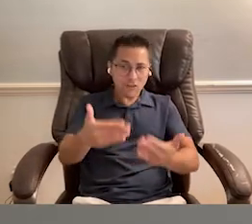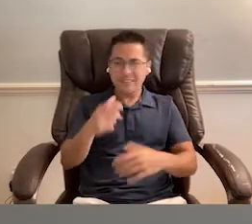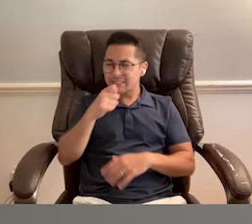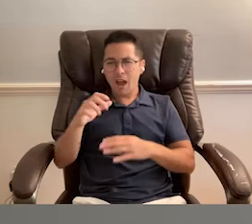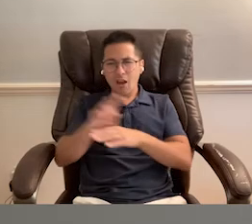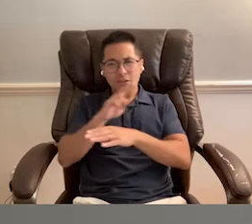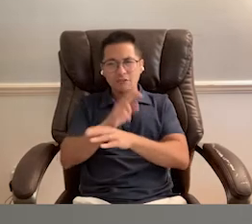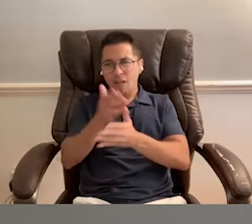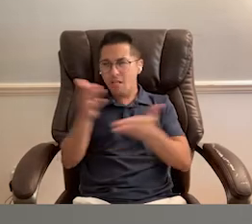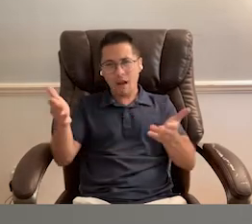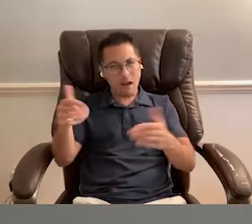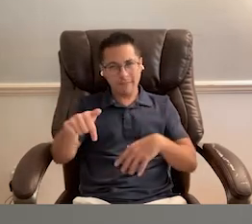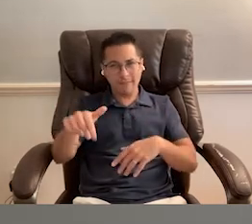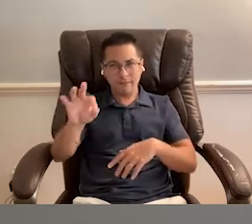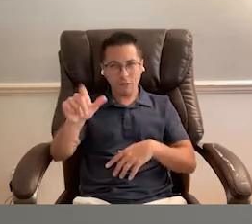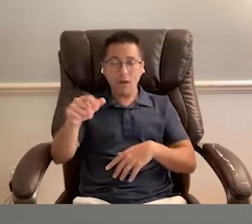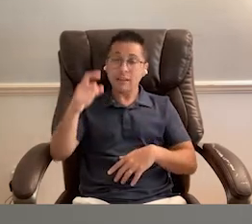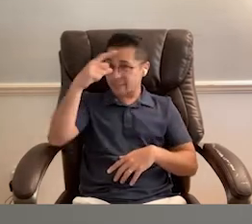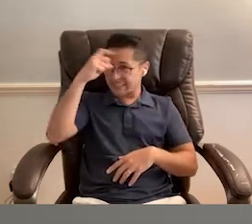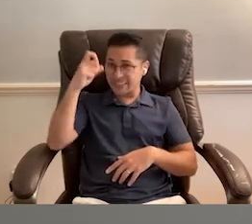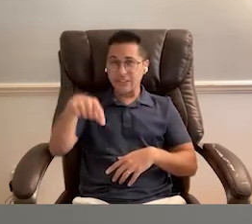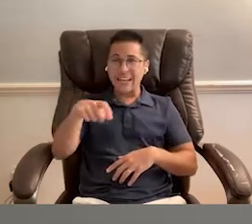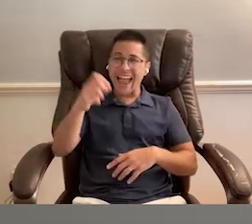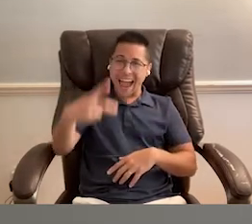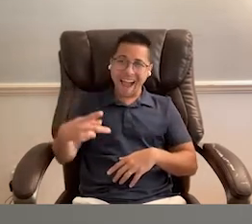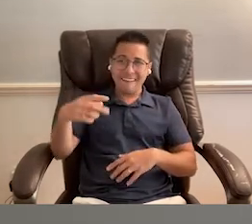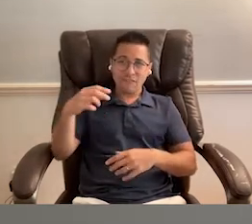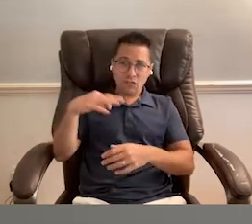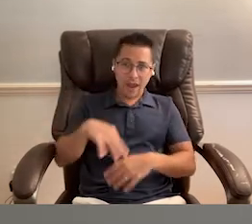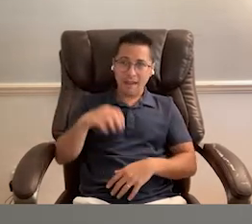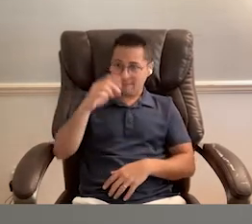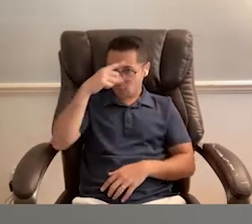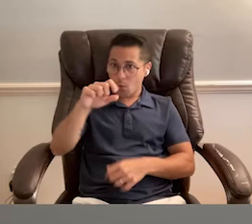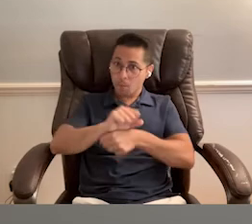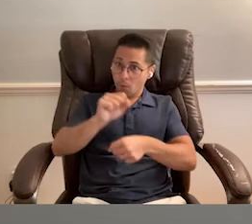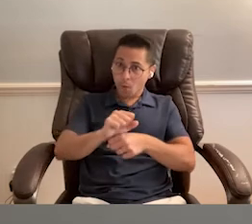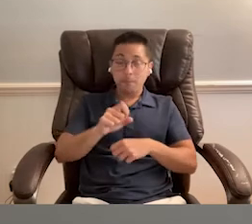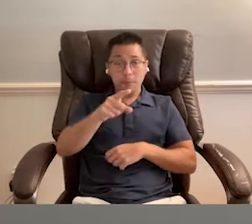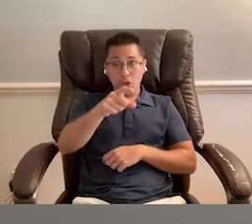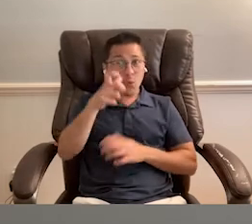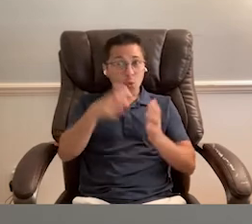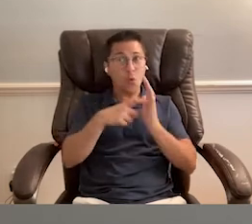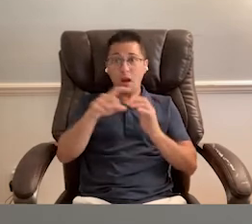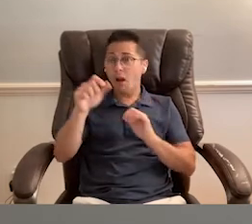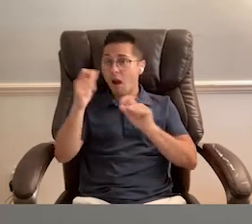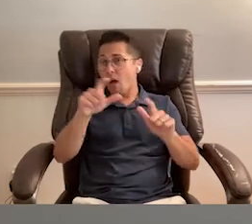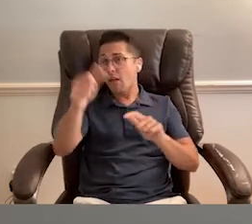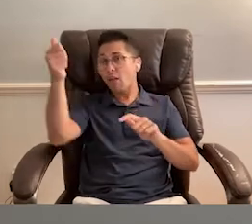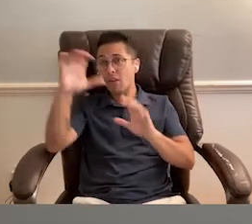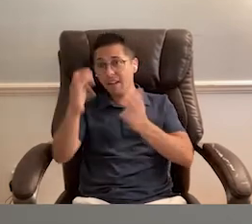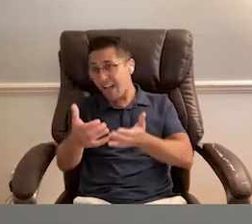not utilized as much because you need a half a credit of employment, but you're gonna require all those other classes,